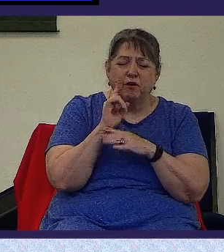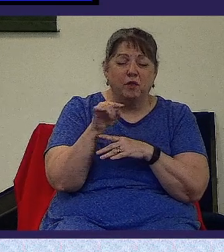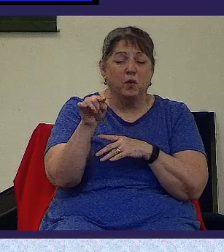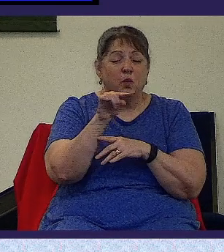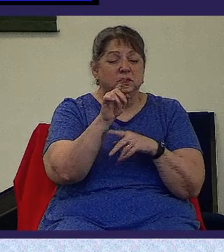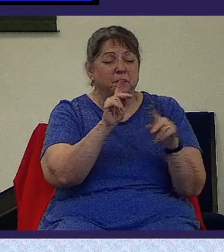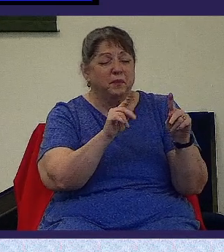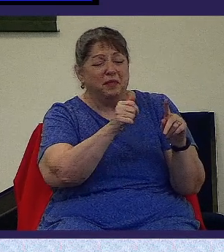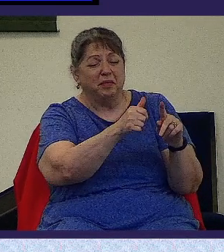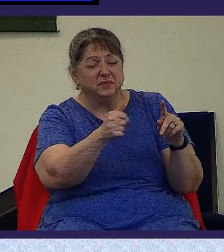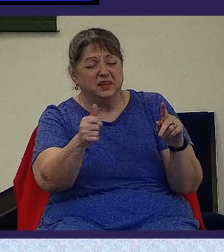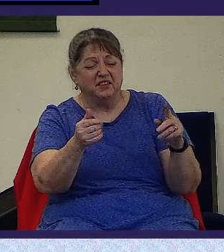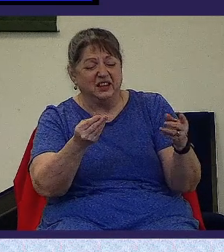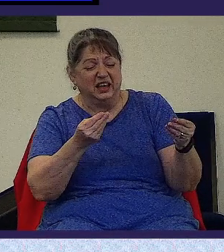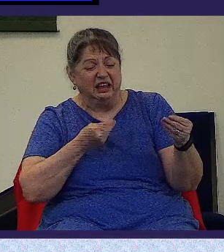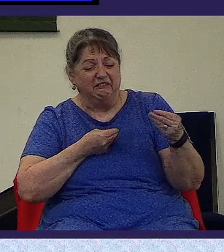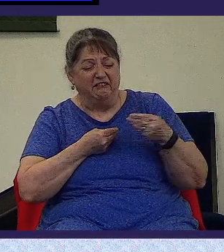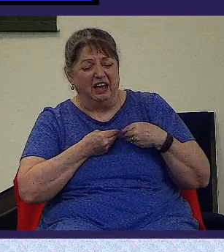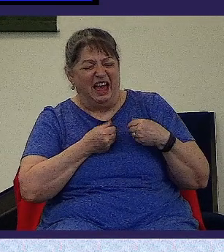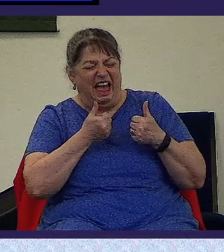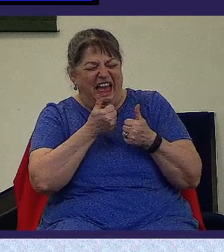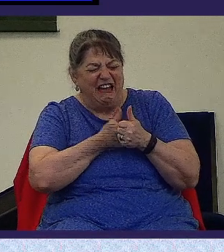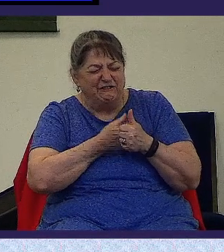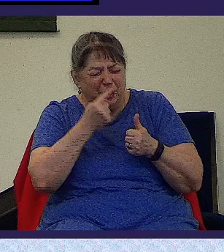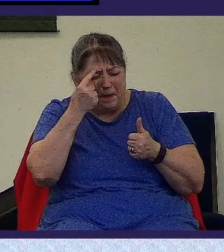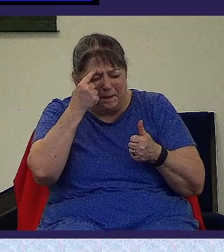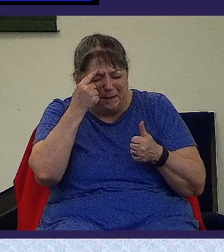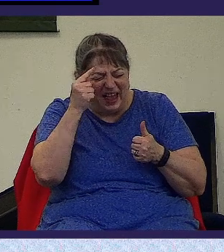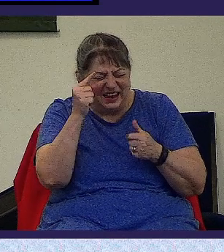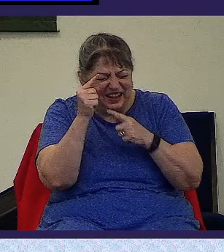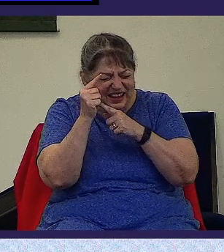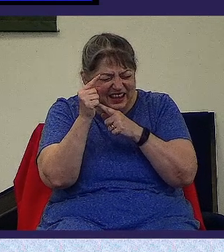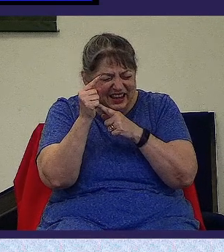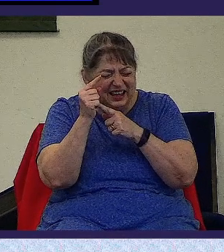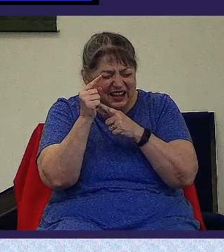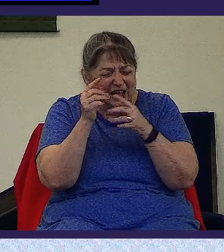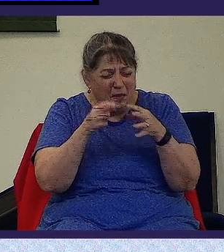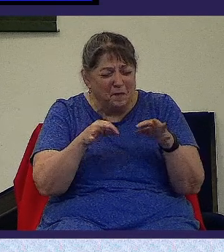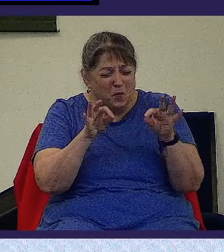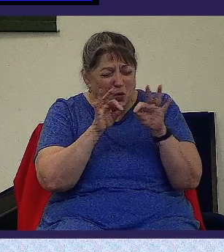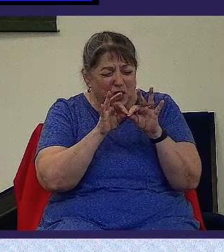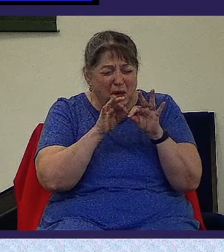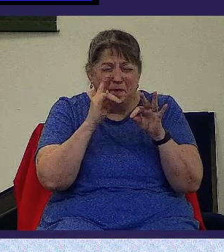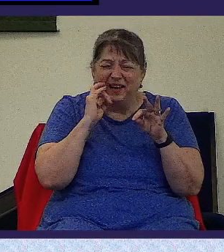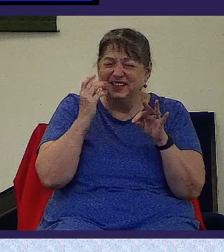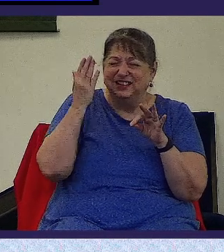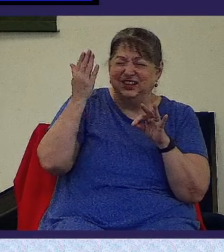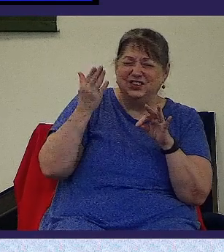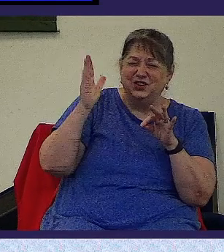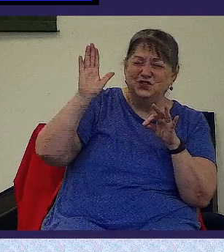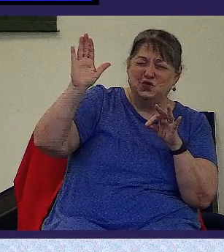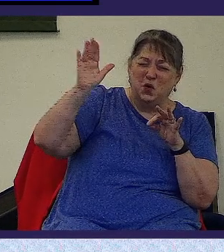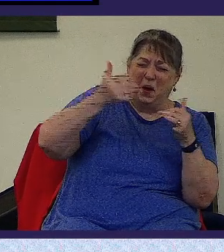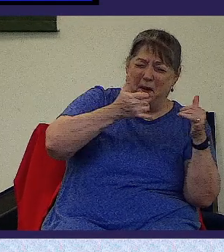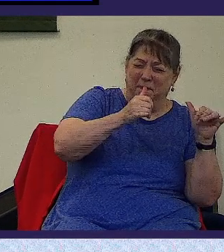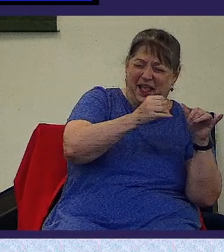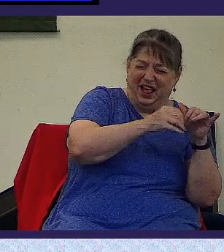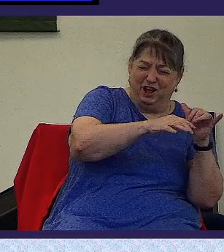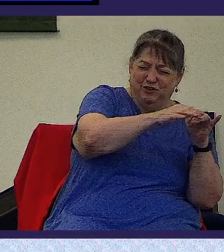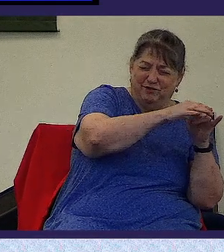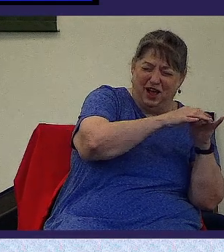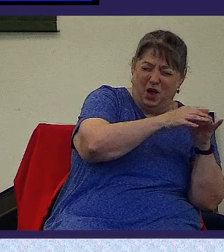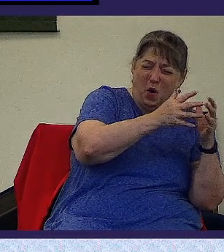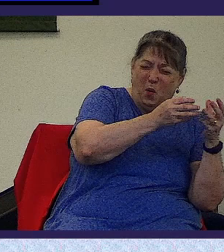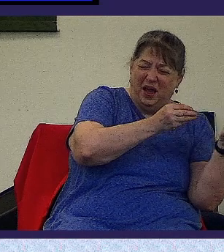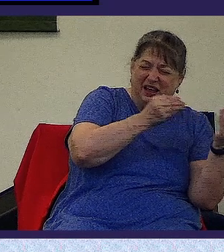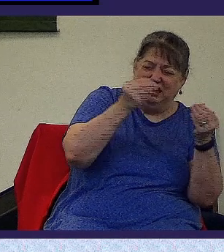and thank you for them thank you for every penny that comes for this playground is going to be provided by you their god and so father for the glory of